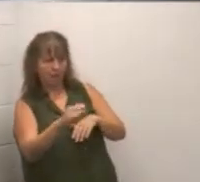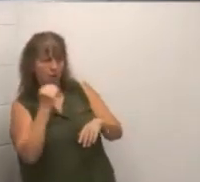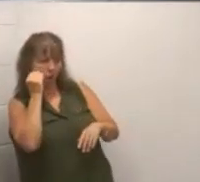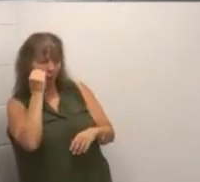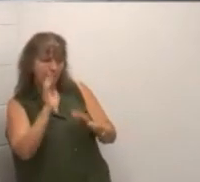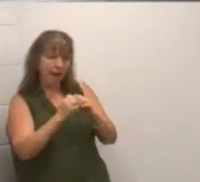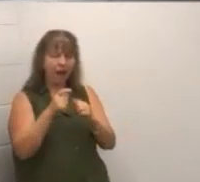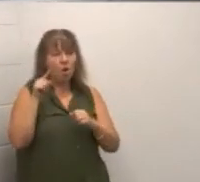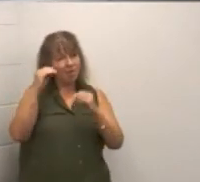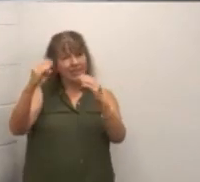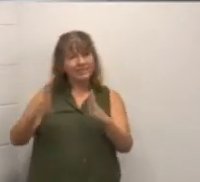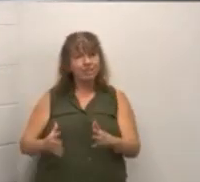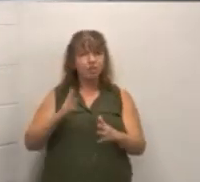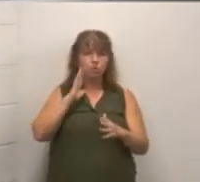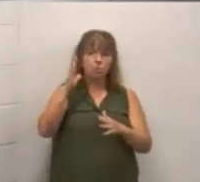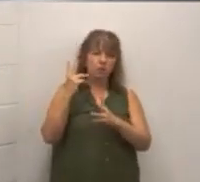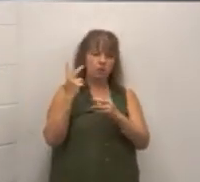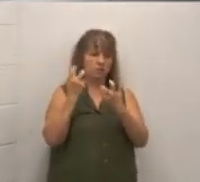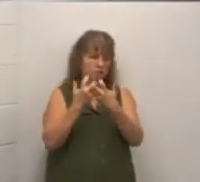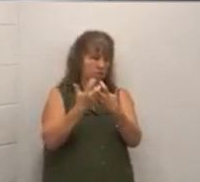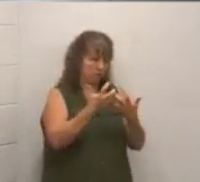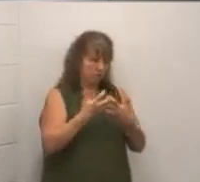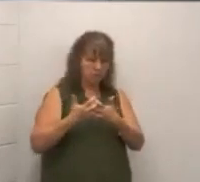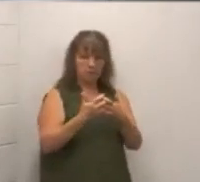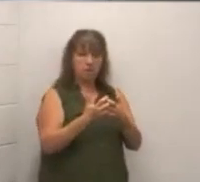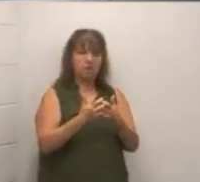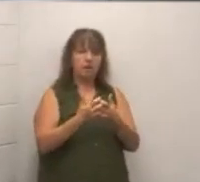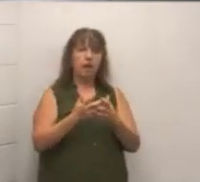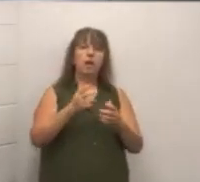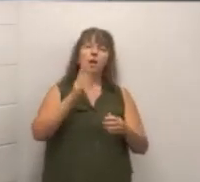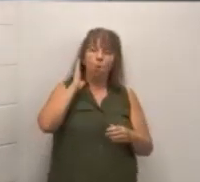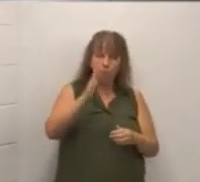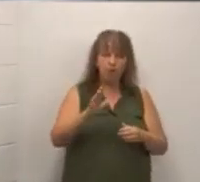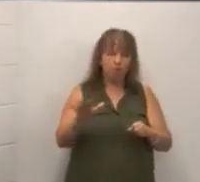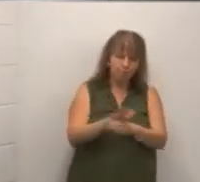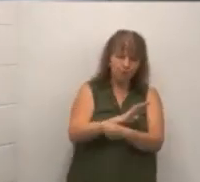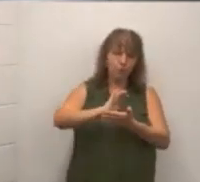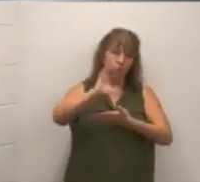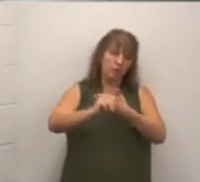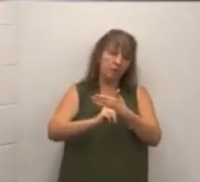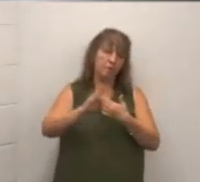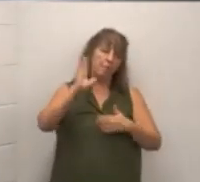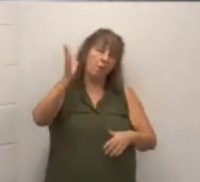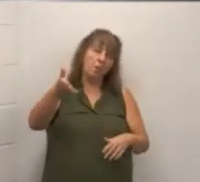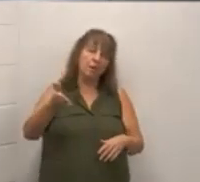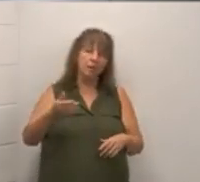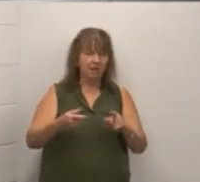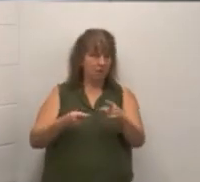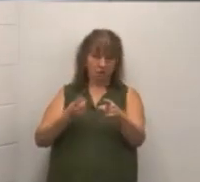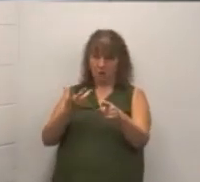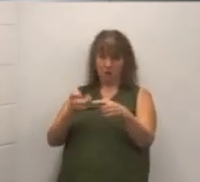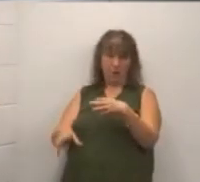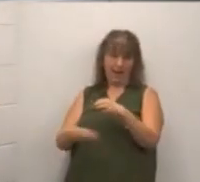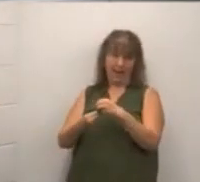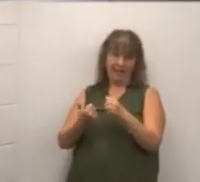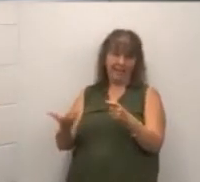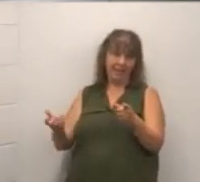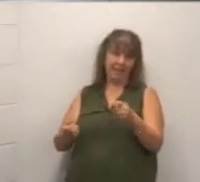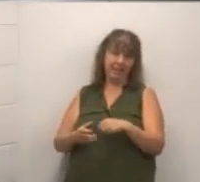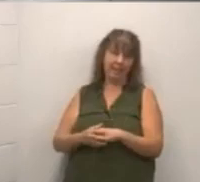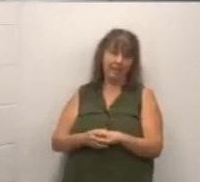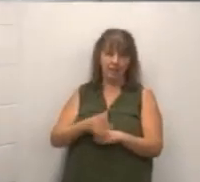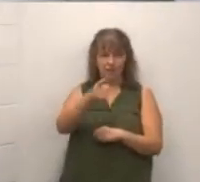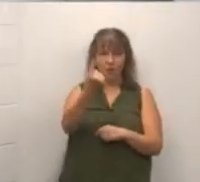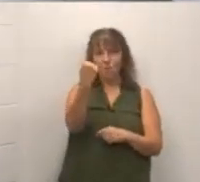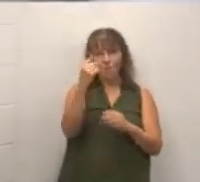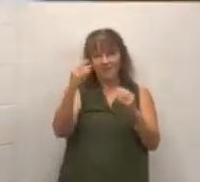moving forward so kids experience the essentials of the full curriculum. And I don't know, Dwayne, if you want to add anything. You'll be one of those